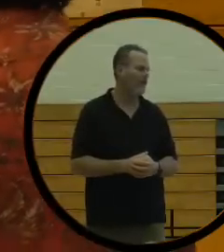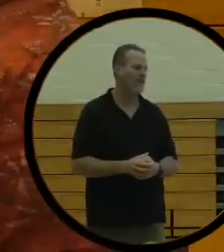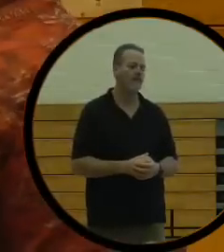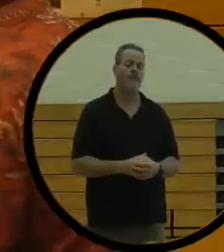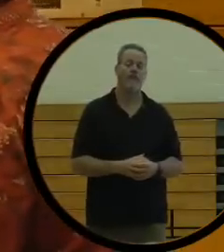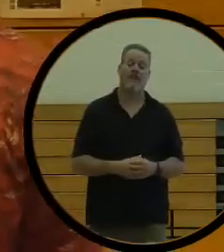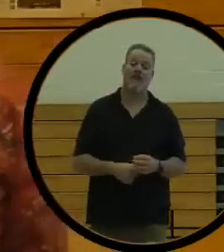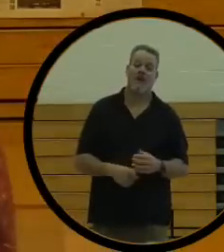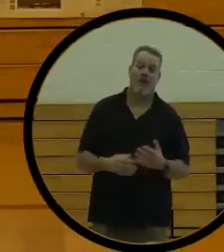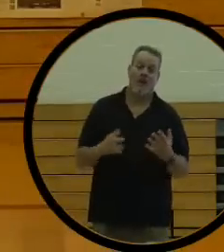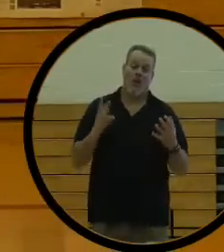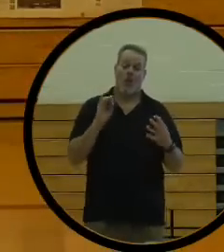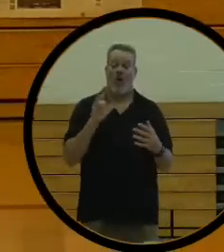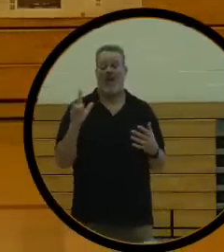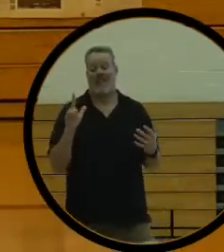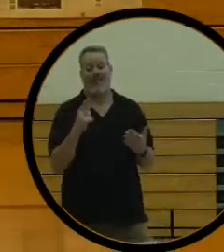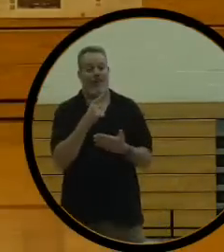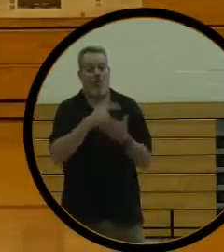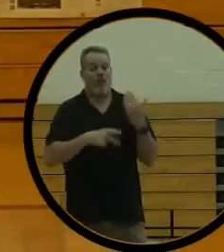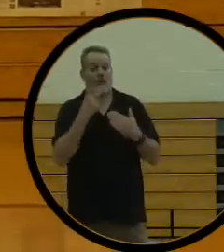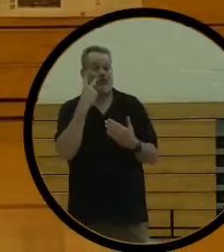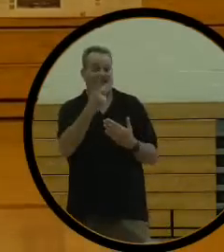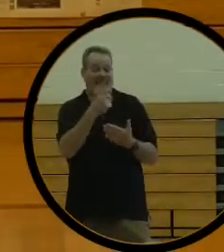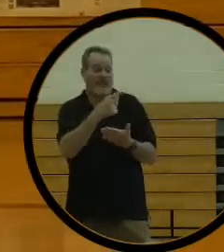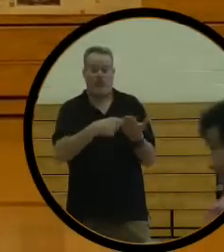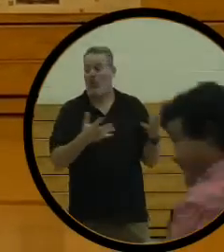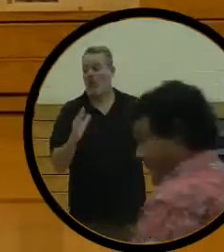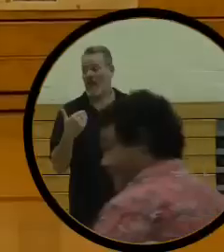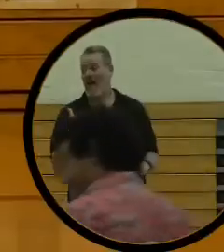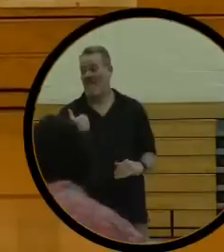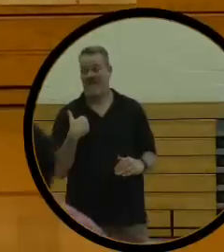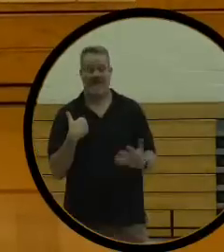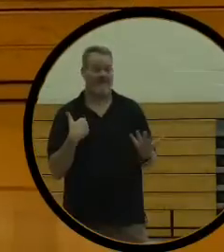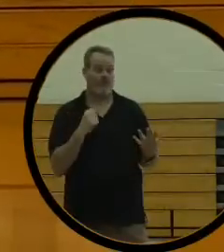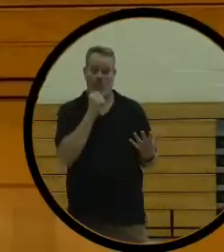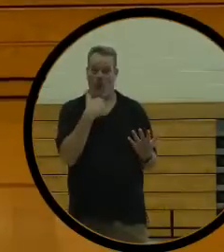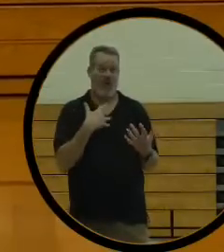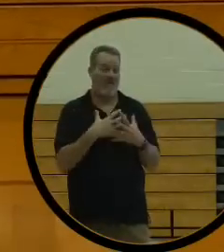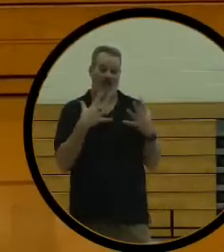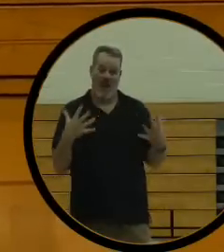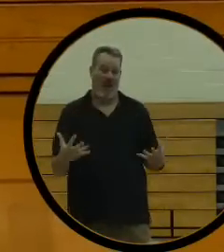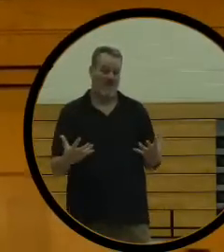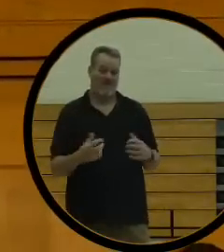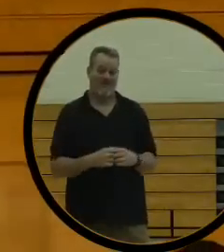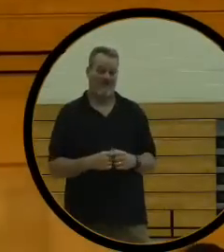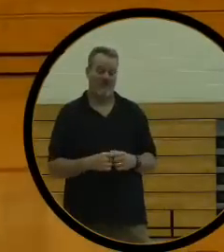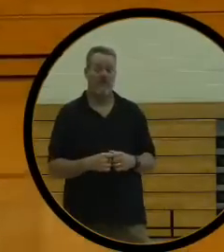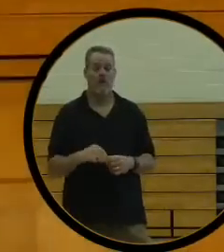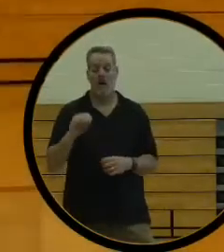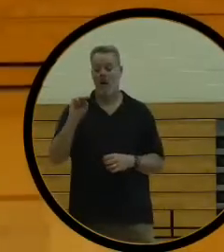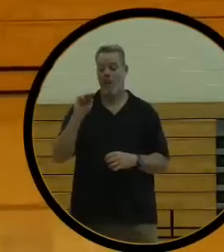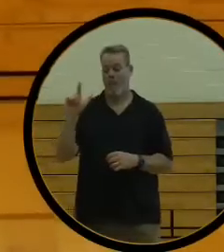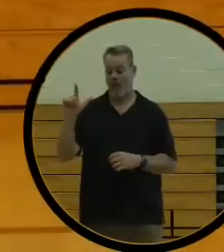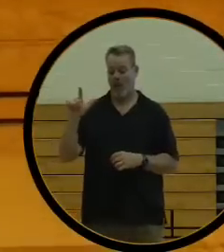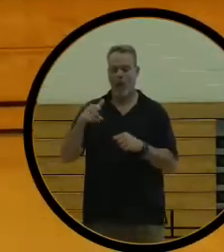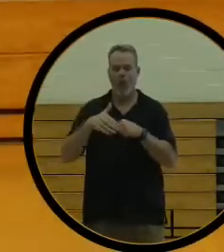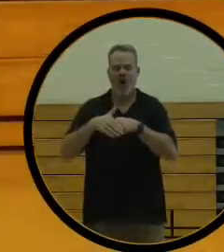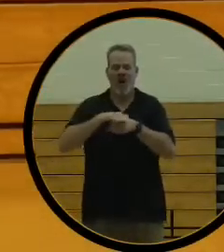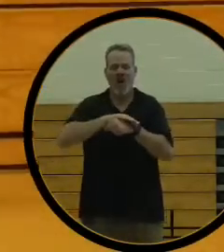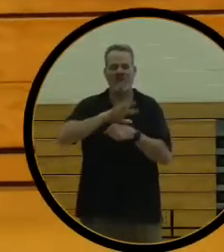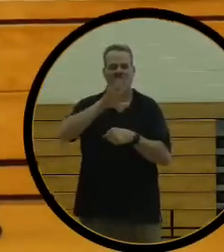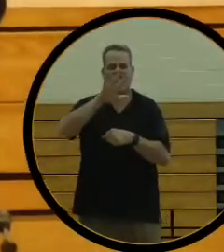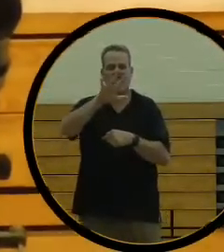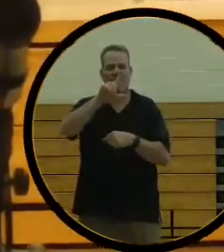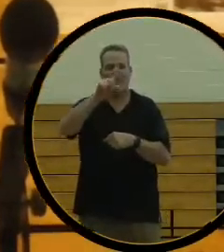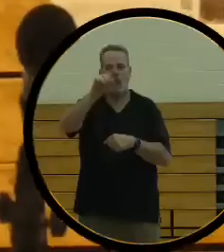Well, what you see is what we have as far as roadways. And like I said, Mauna Loa covers 51%